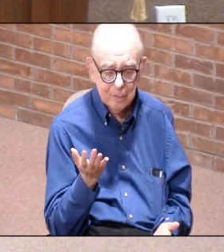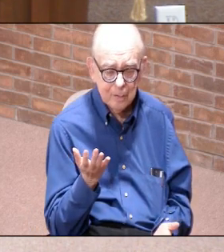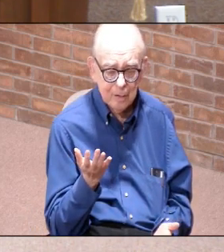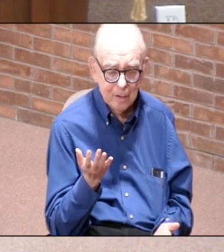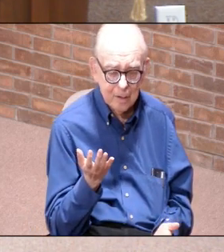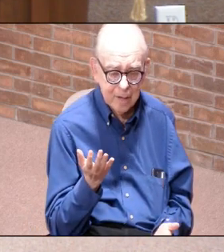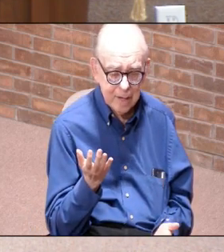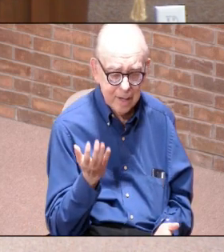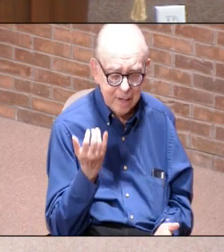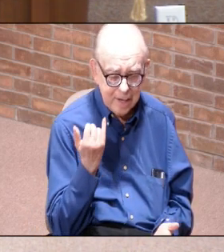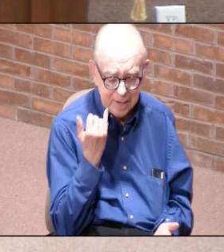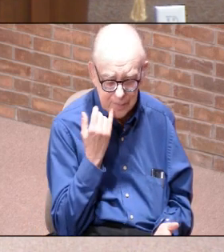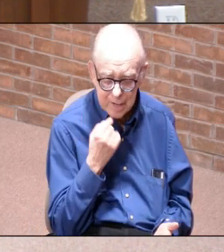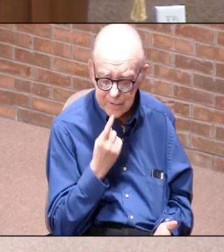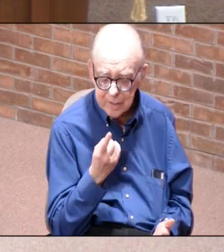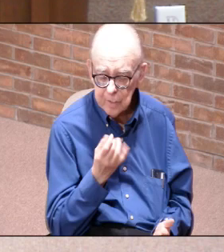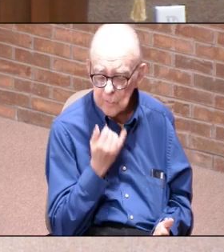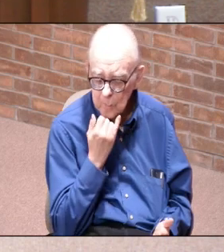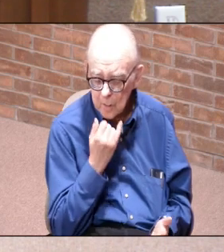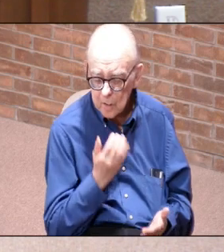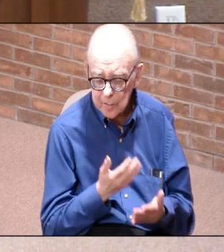I said the wrong thing?